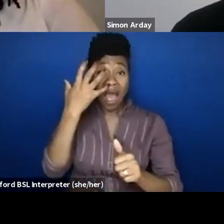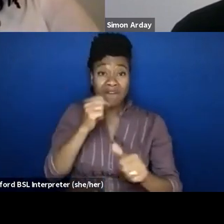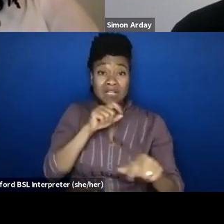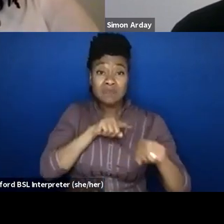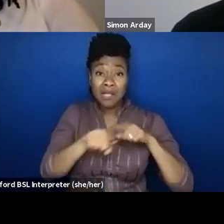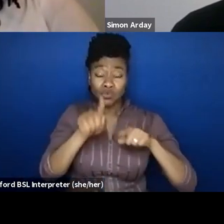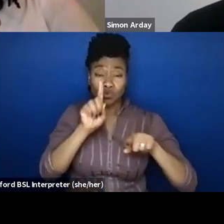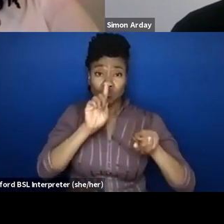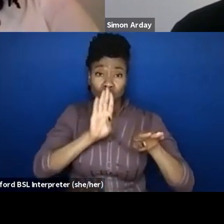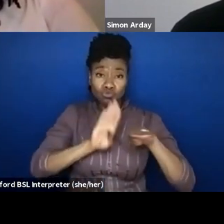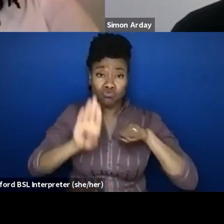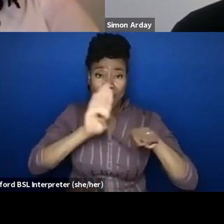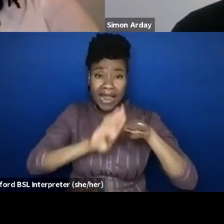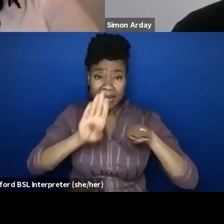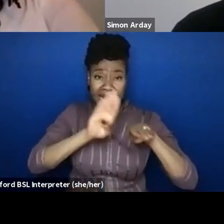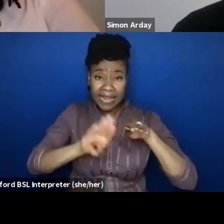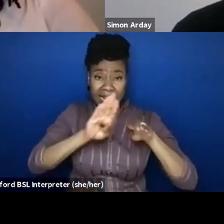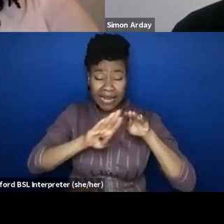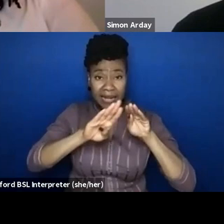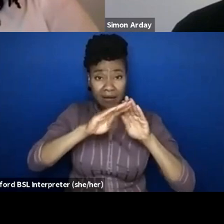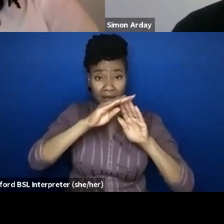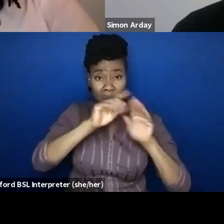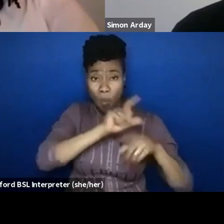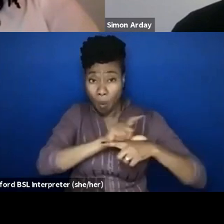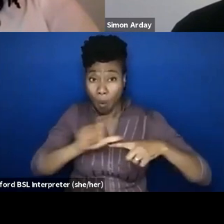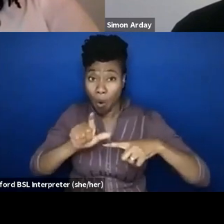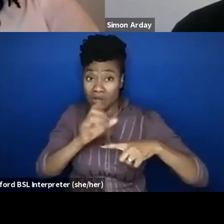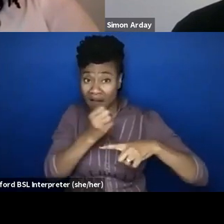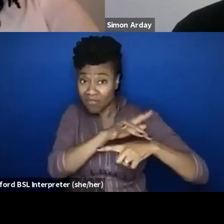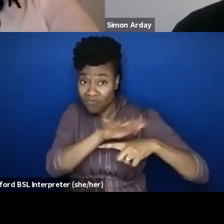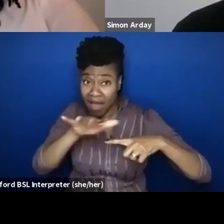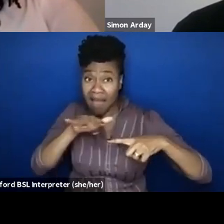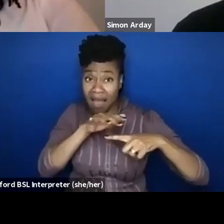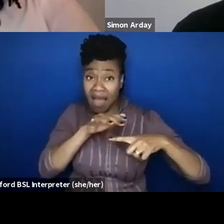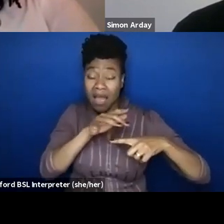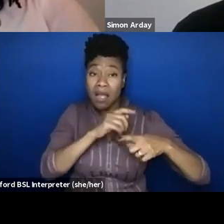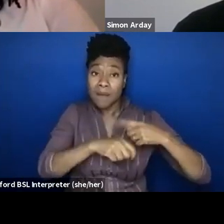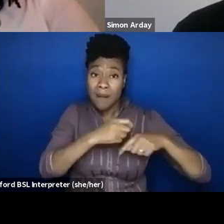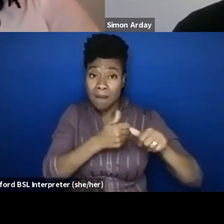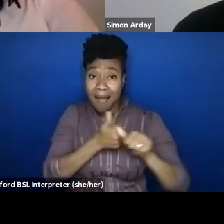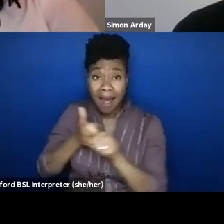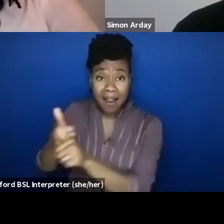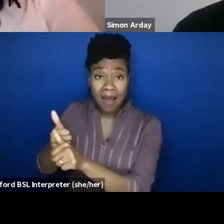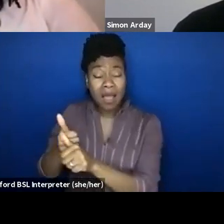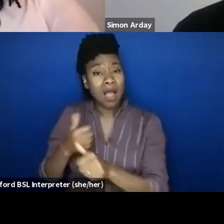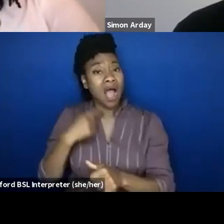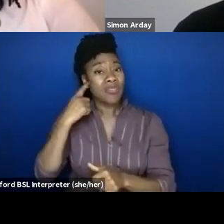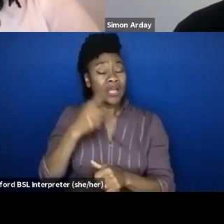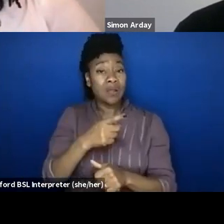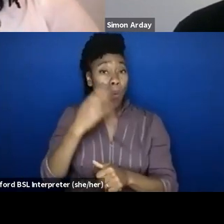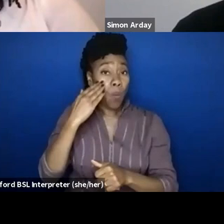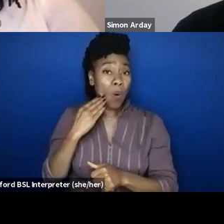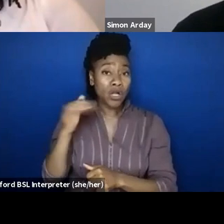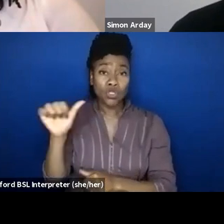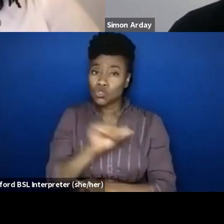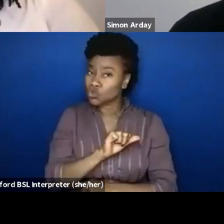But what I would say is that not to be silent, to advocate on behalf of,